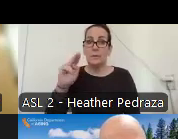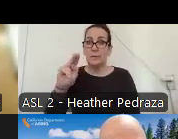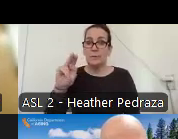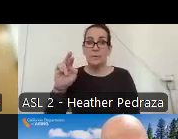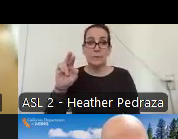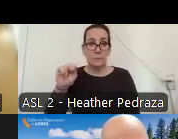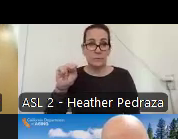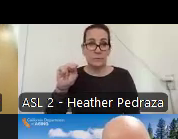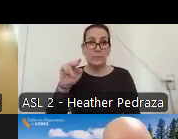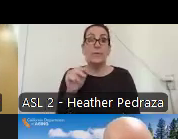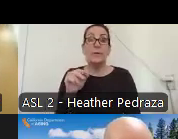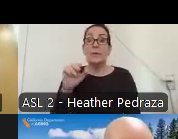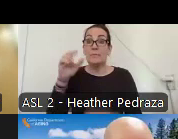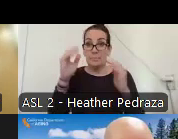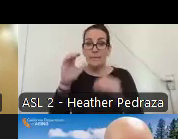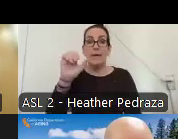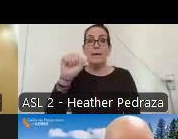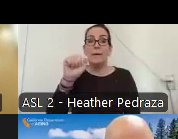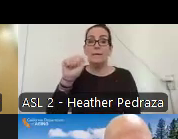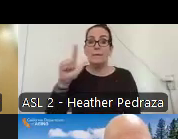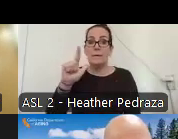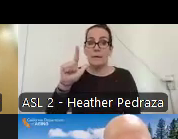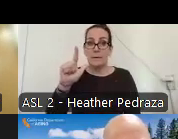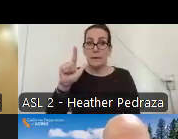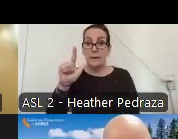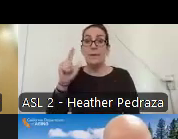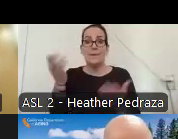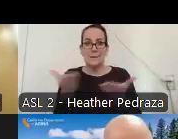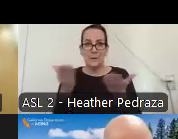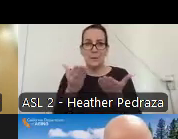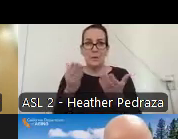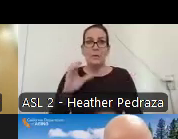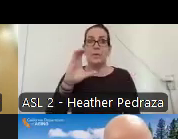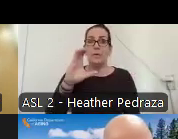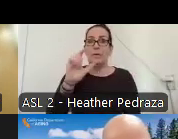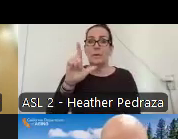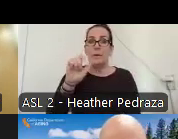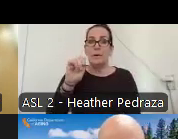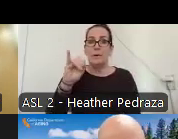Sally Bergman. Present. Great. Claire Day.